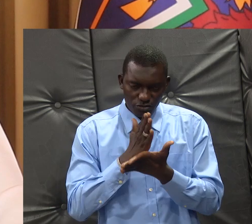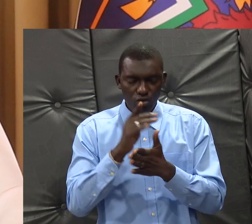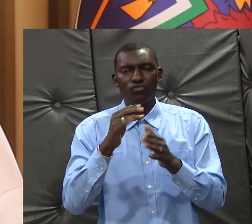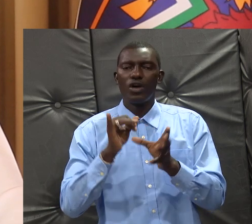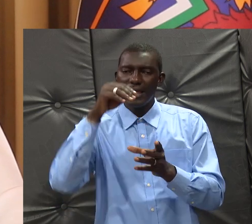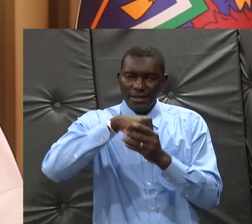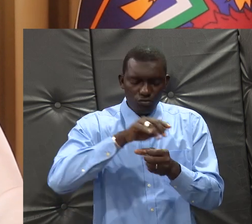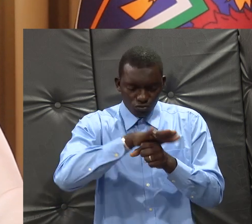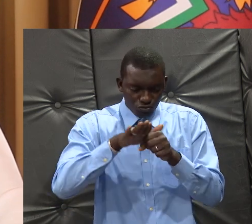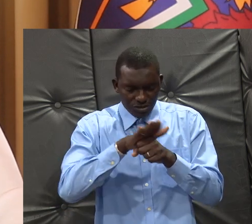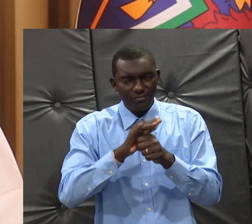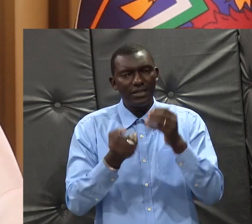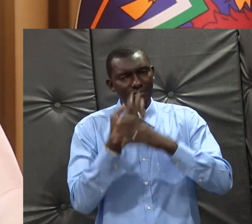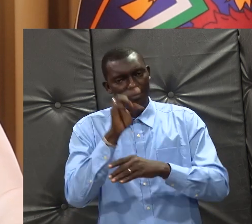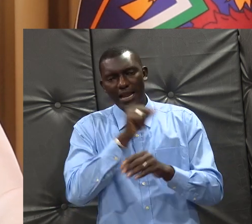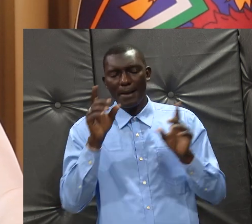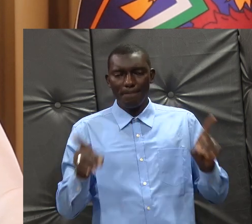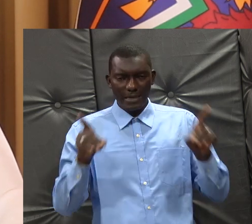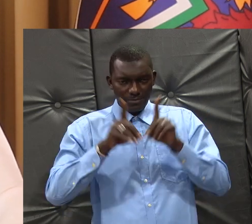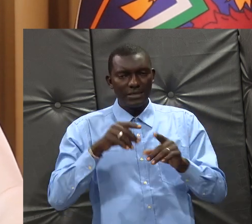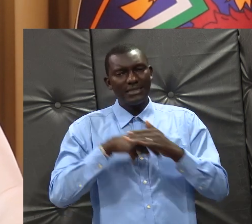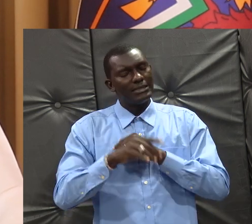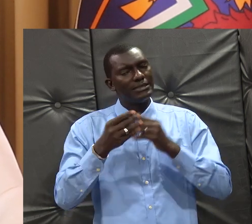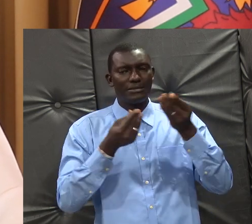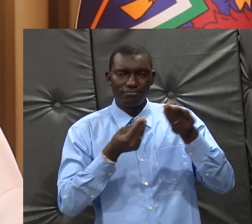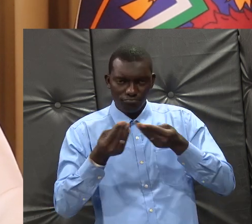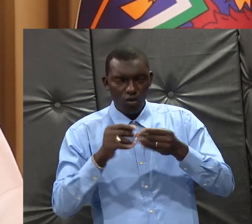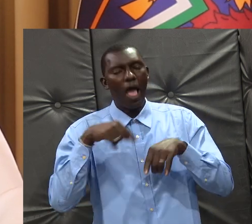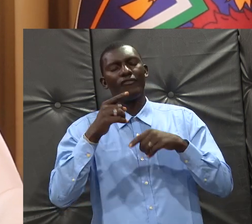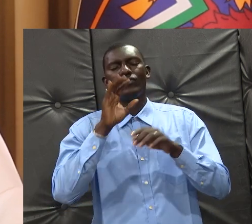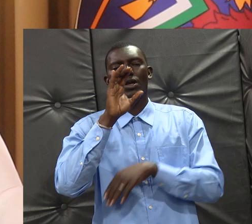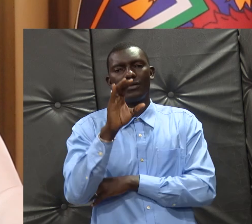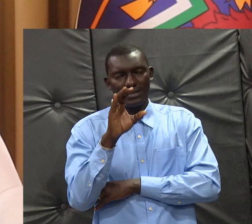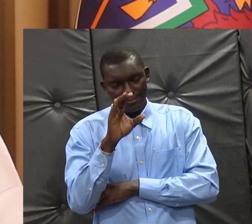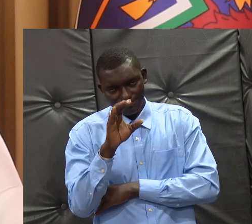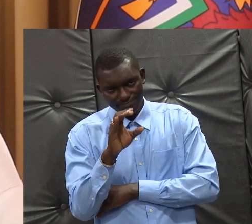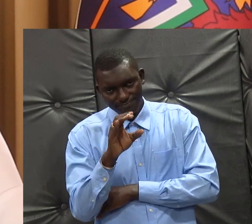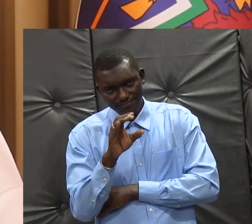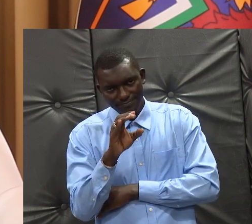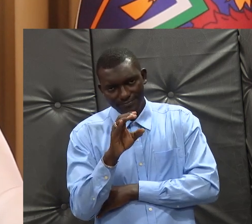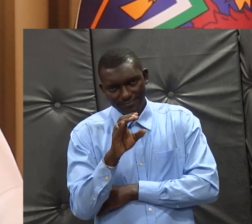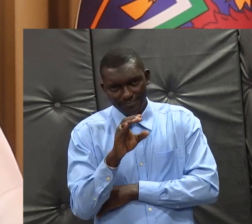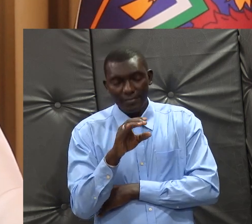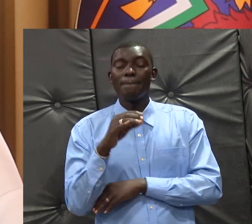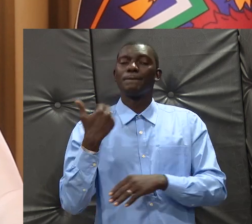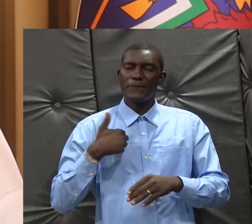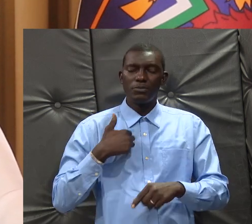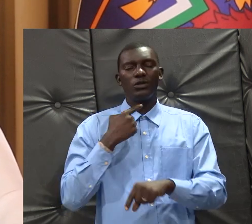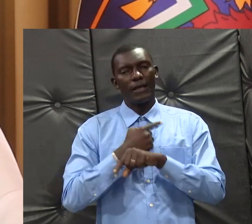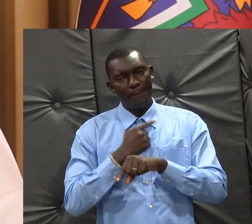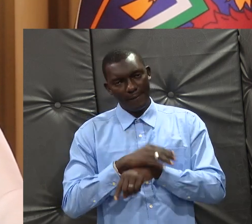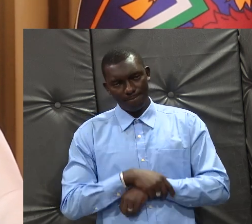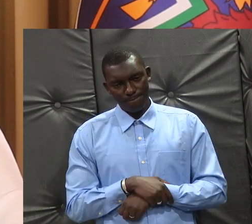Fellow Gambians and residents of the Gambia, I